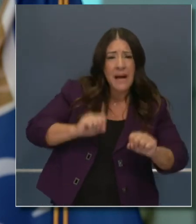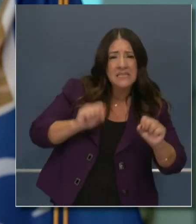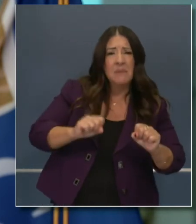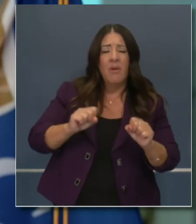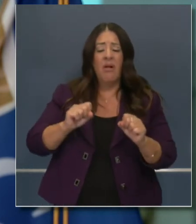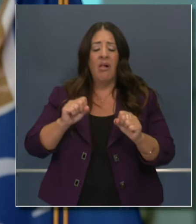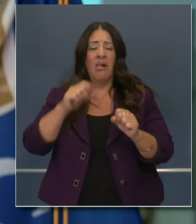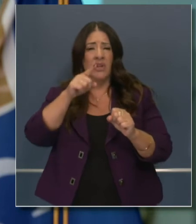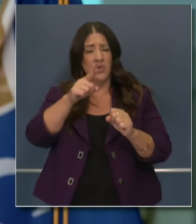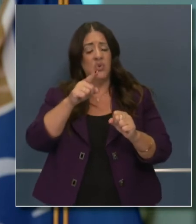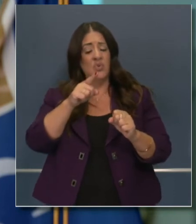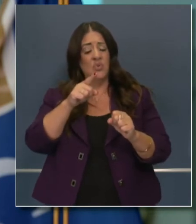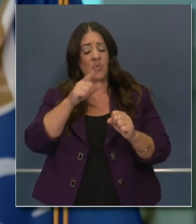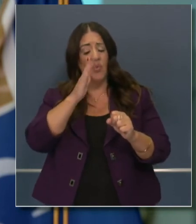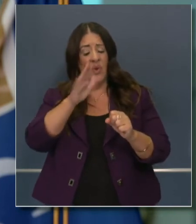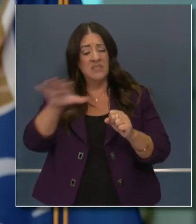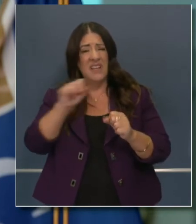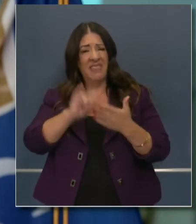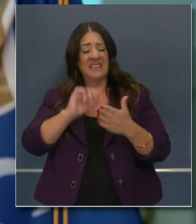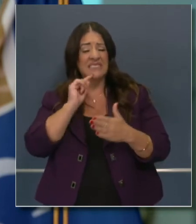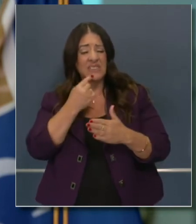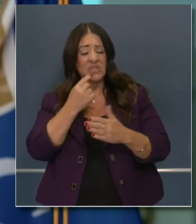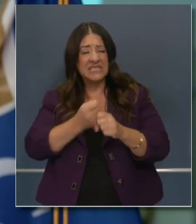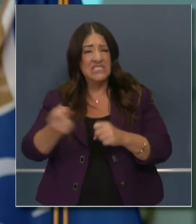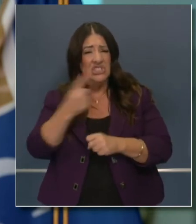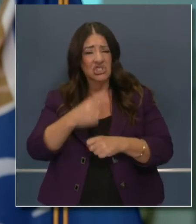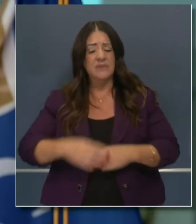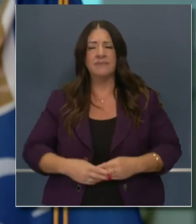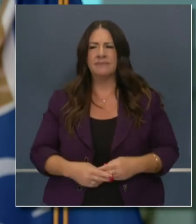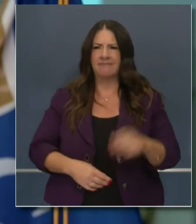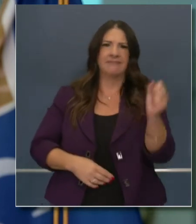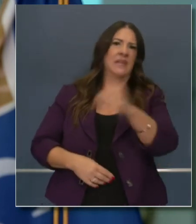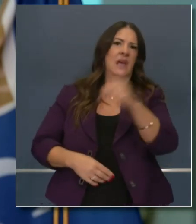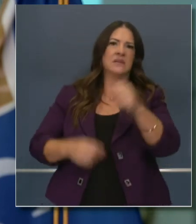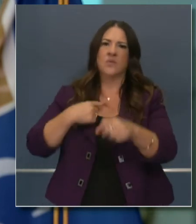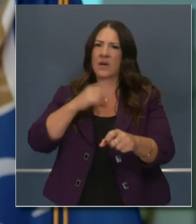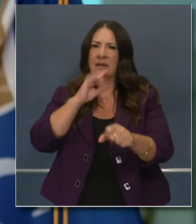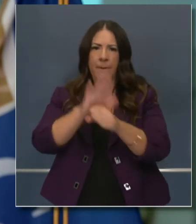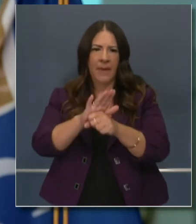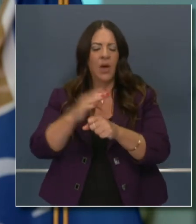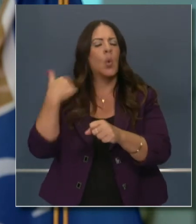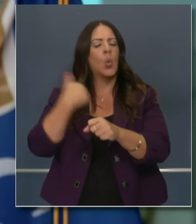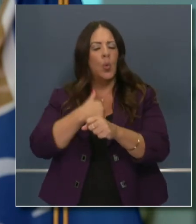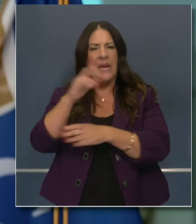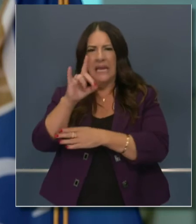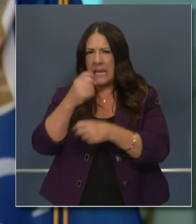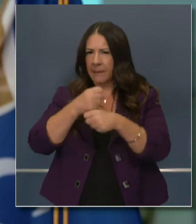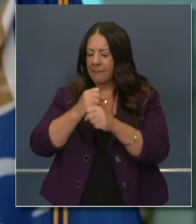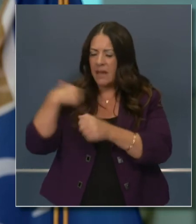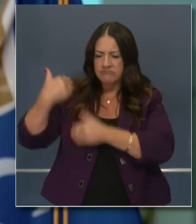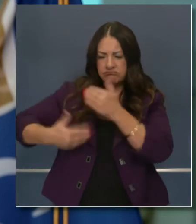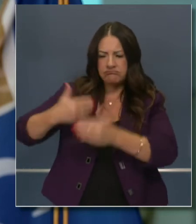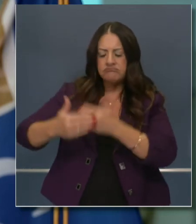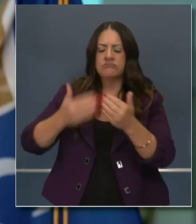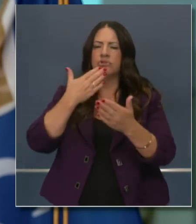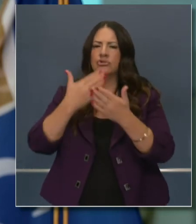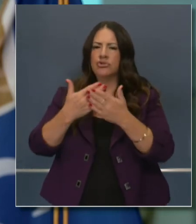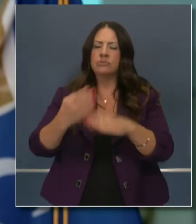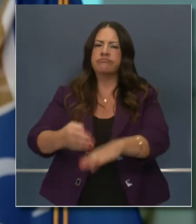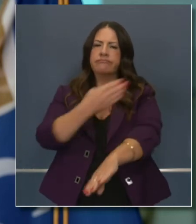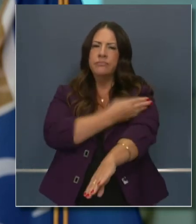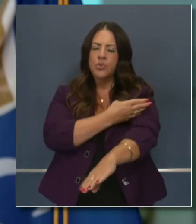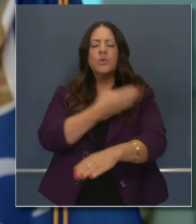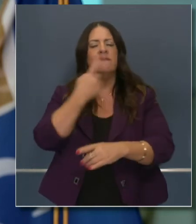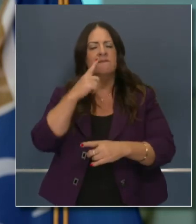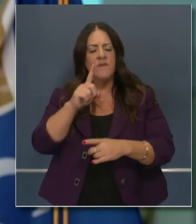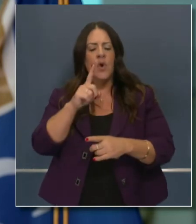on your agenda next year? Yeah, we're committed to universal health care in the state of California. We made progress to advance the cause of not only physical health this